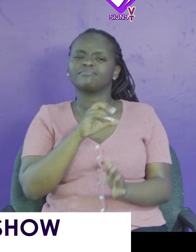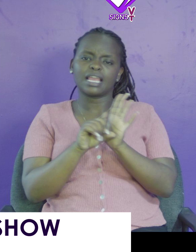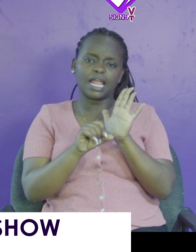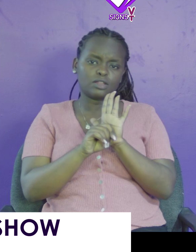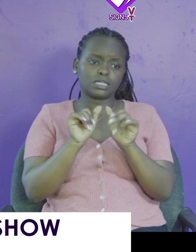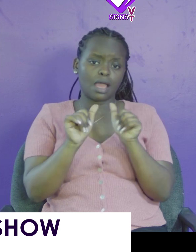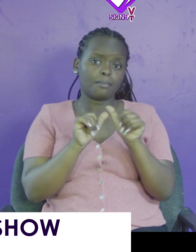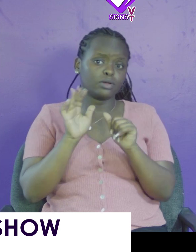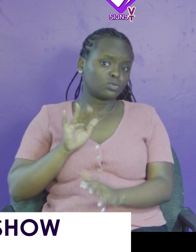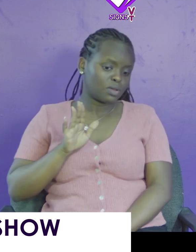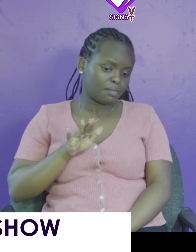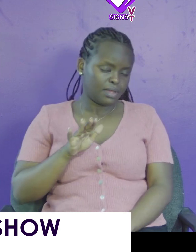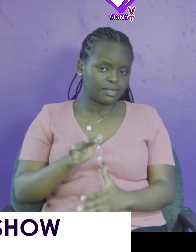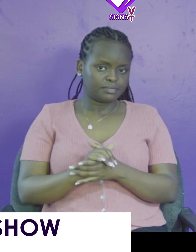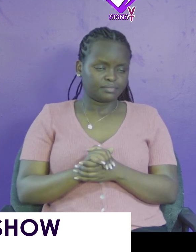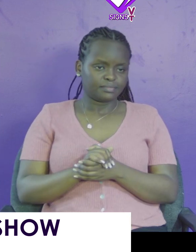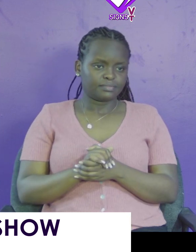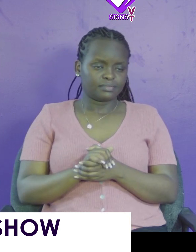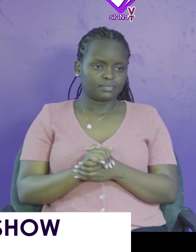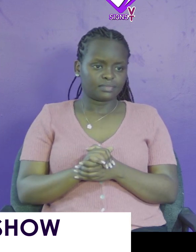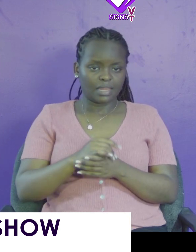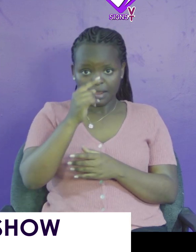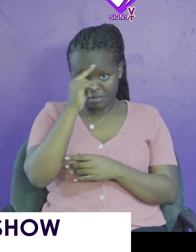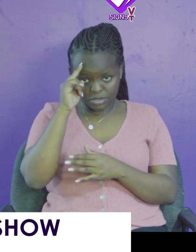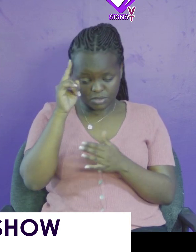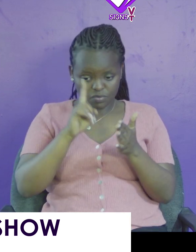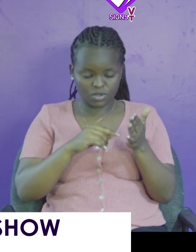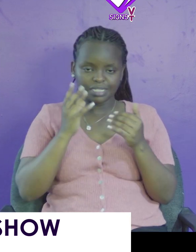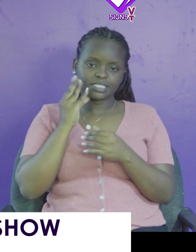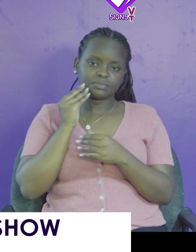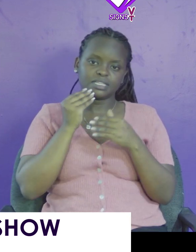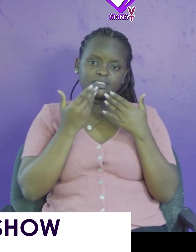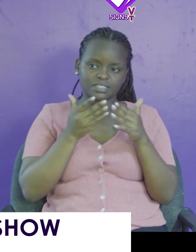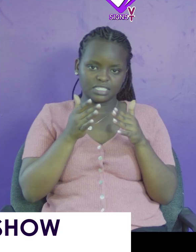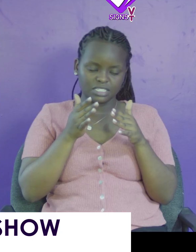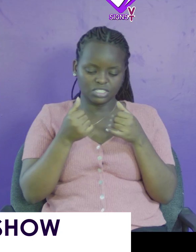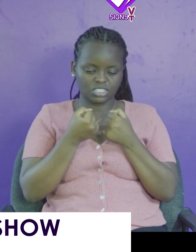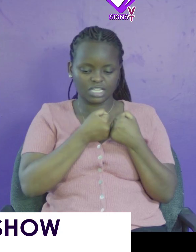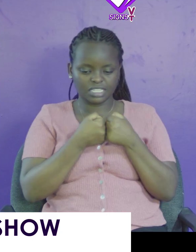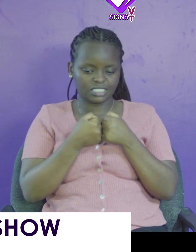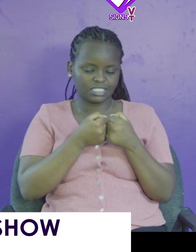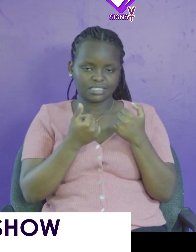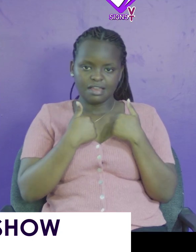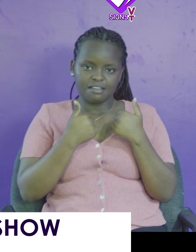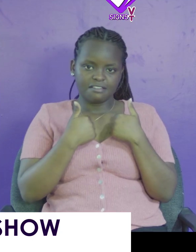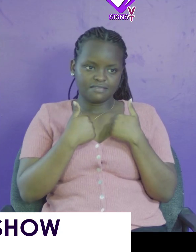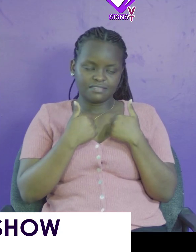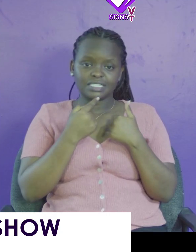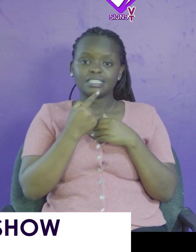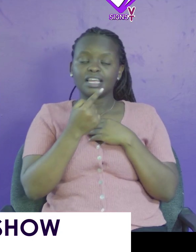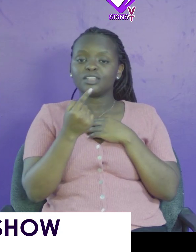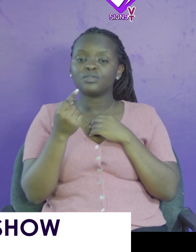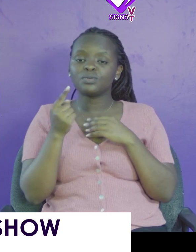For some of the Because young of people, what he faced, because of the challenges. He will tell you,